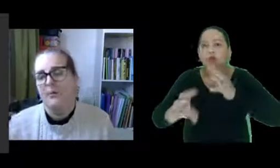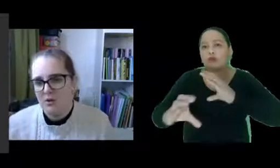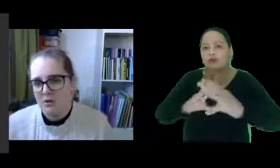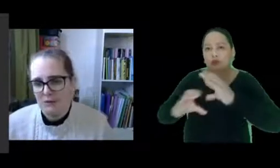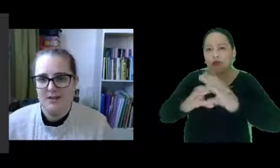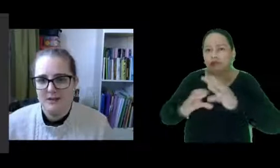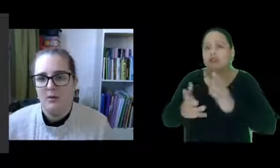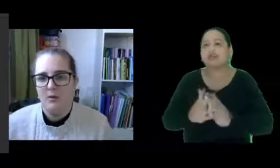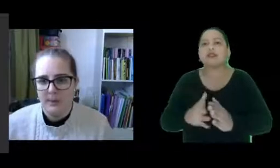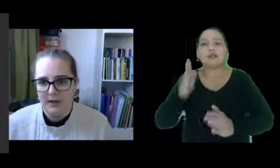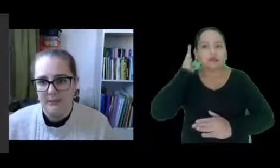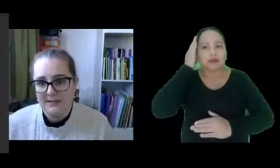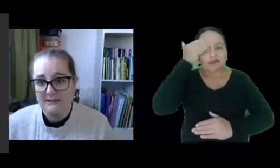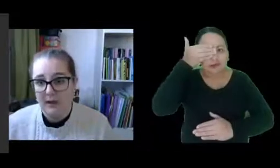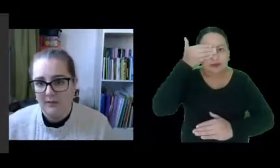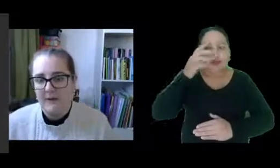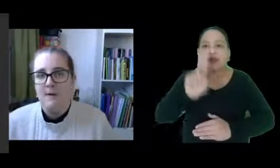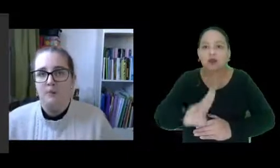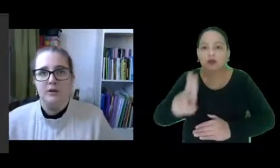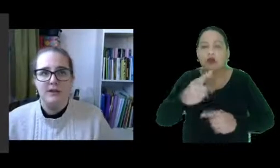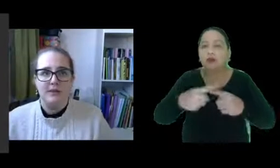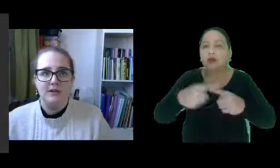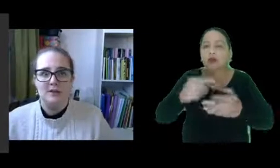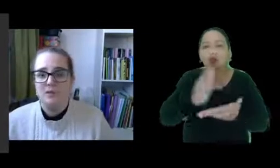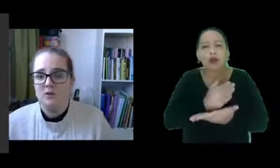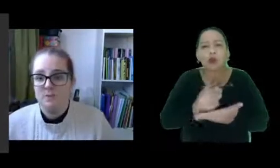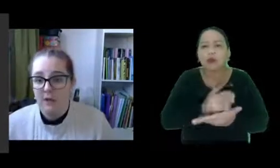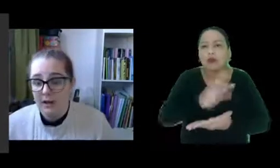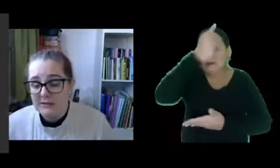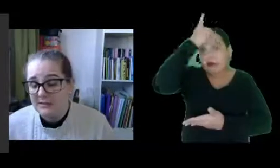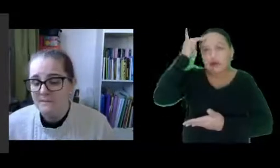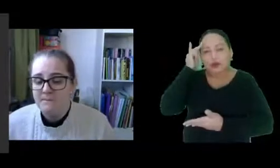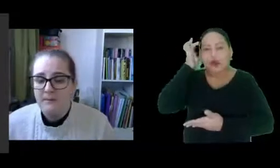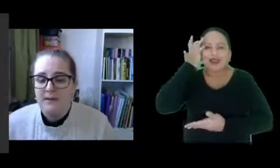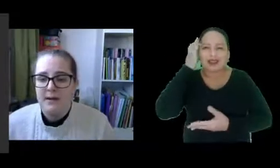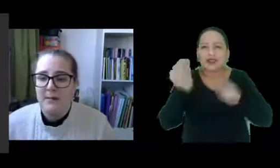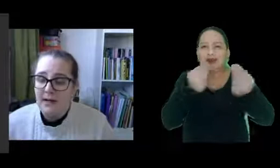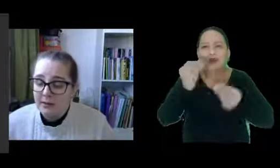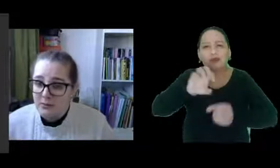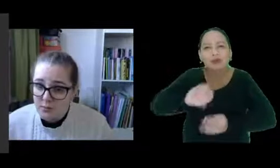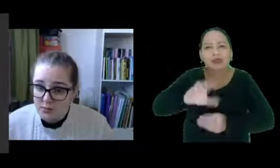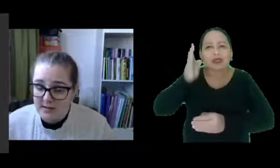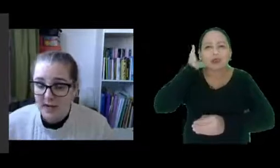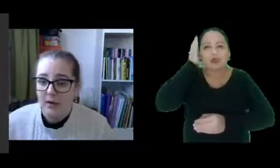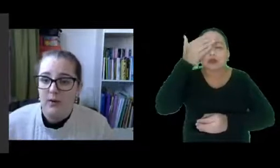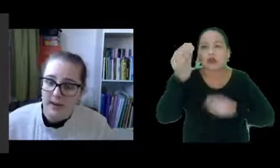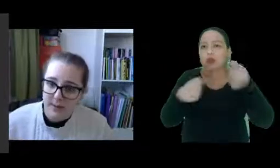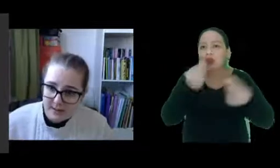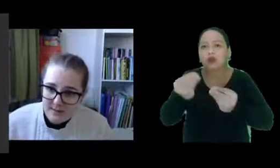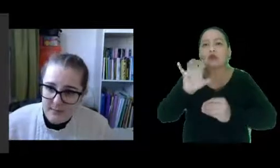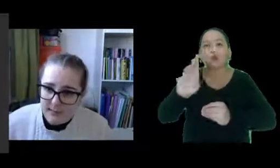mentioned here, because some people think that working with deafblind is all about sign language. It's